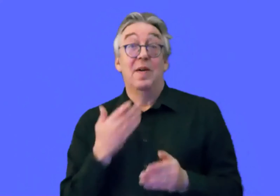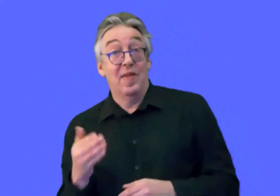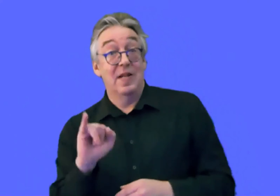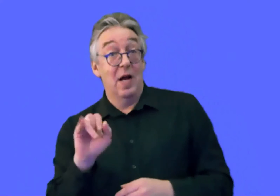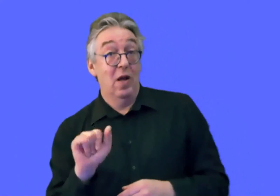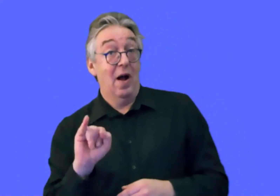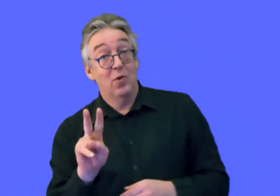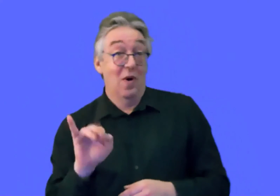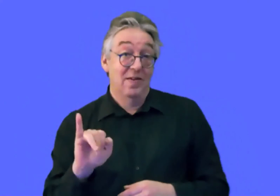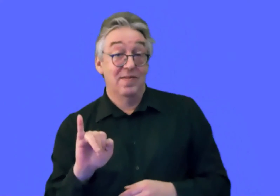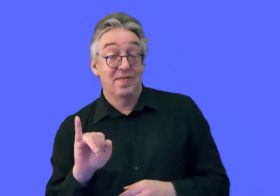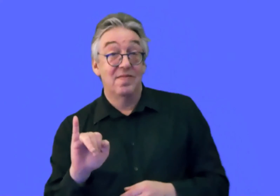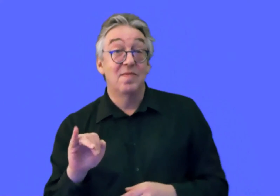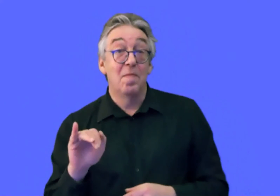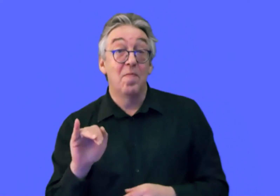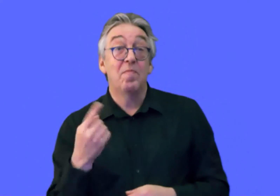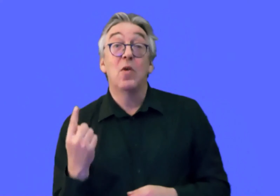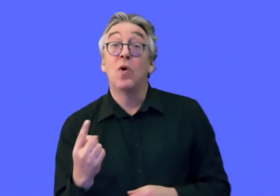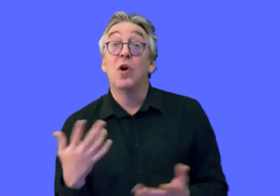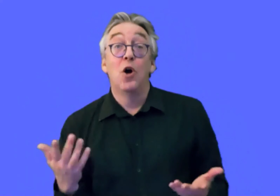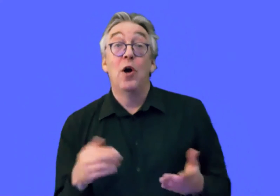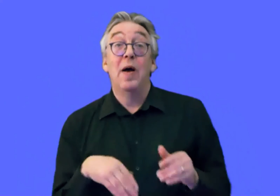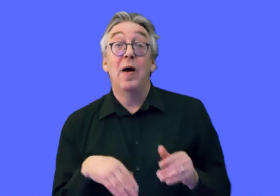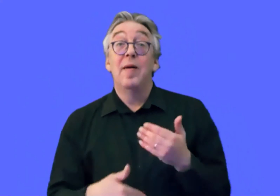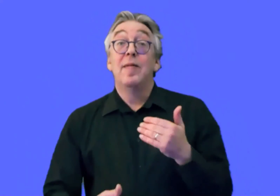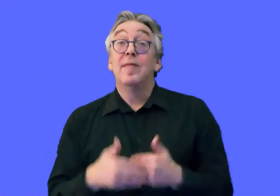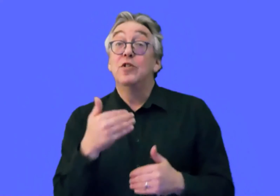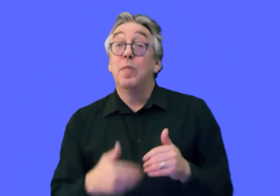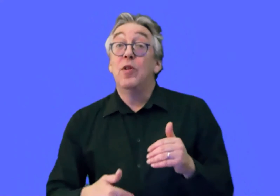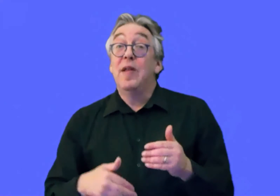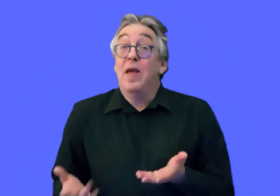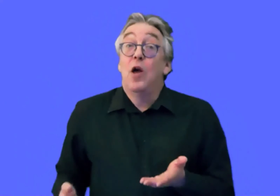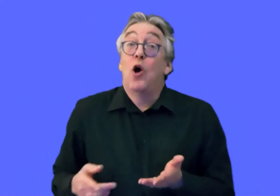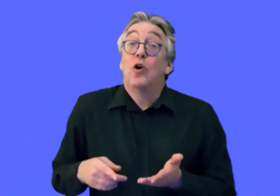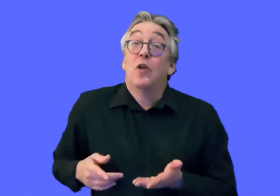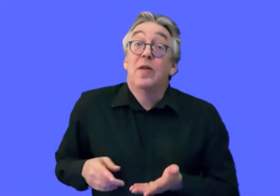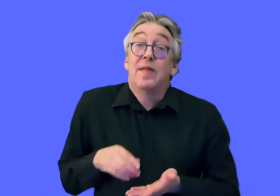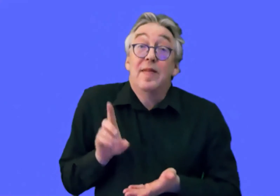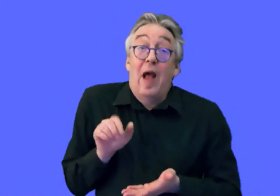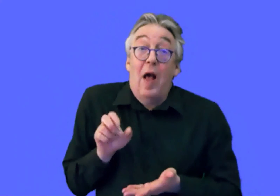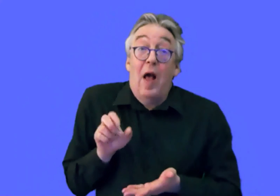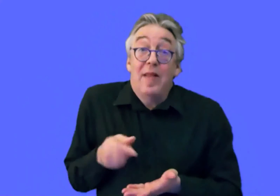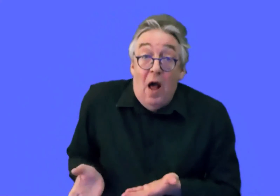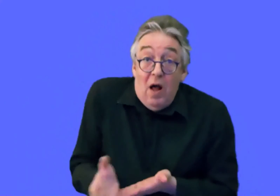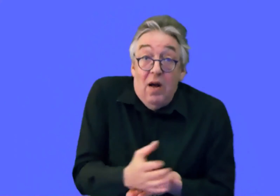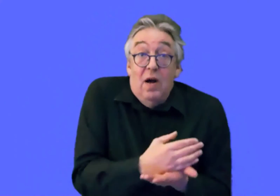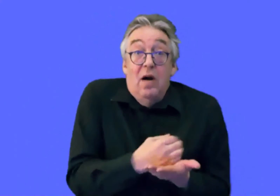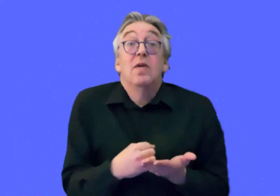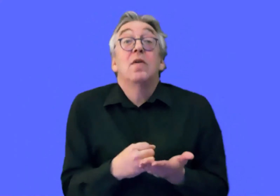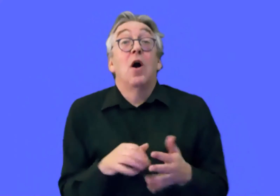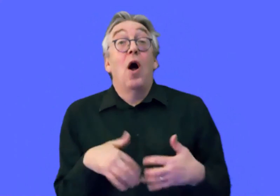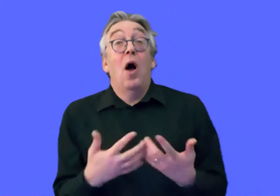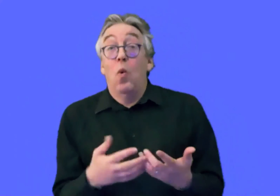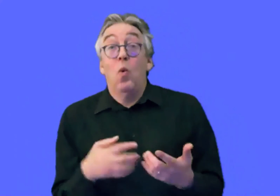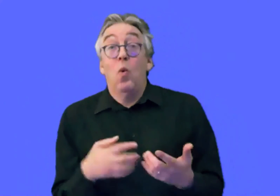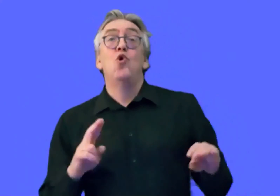program, one was that to strengthen disability data collection system by reviewing tools used for data collection, used to collect